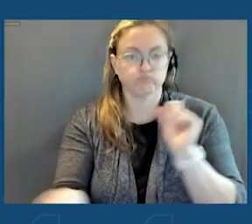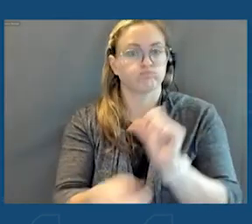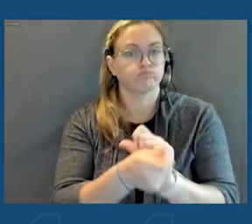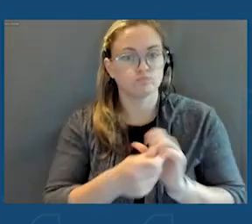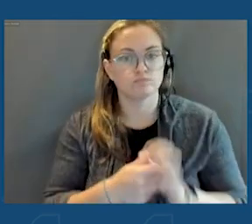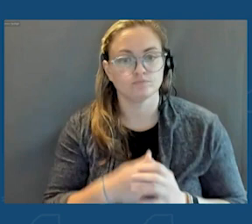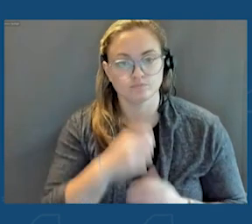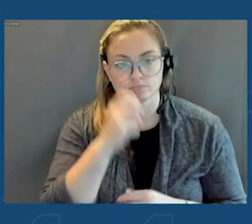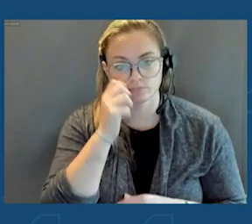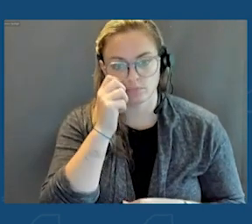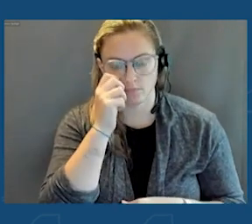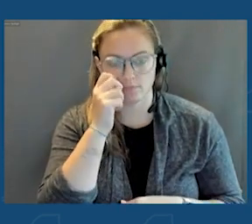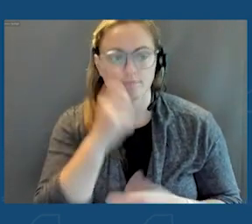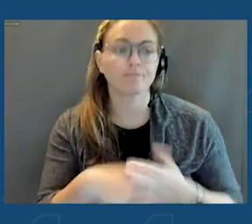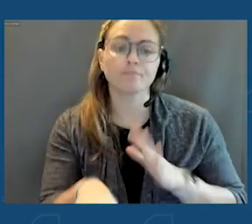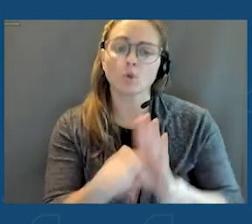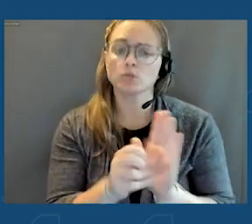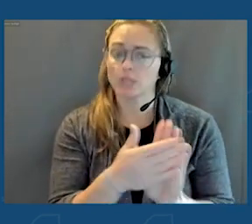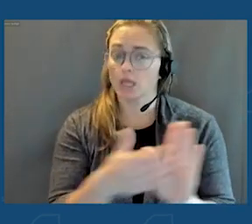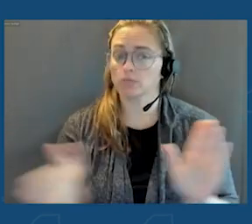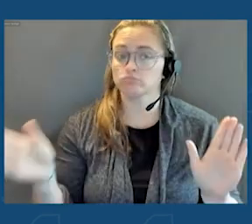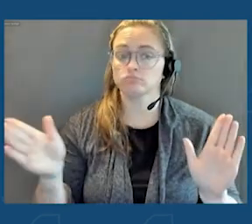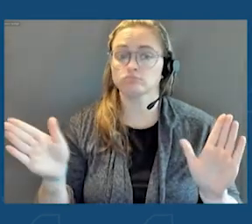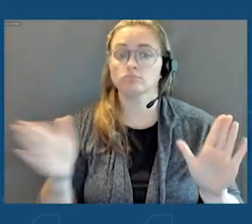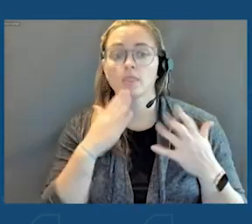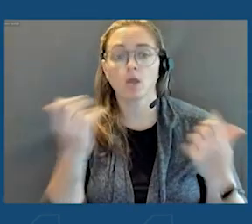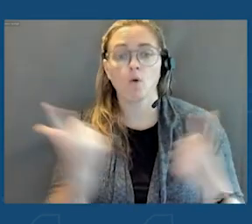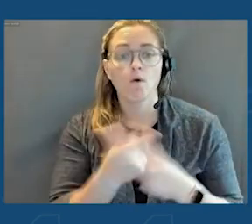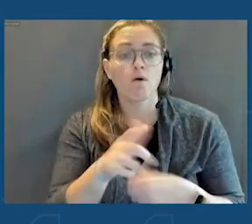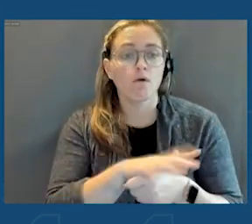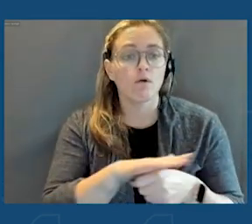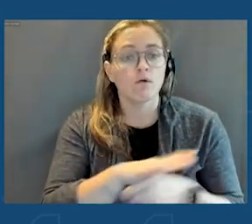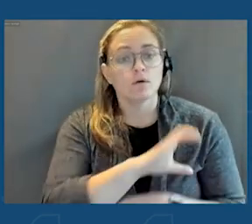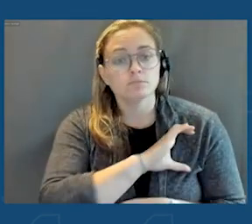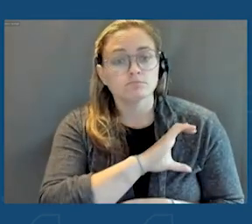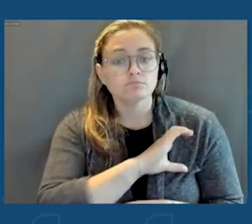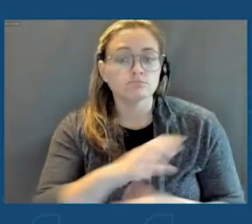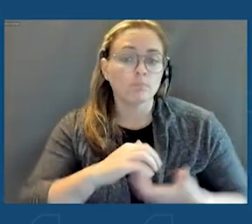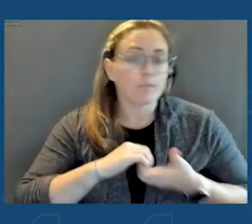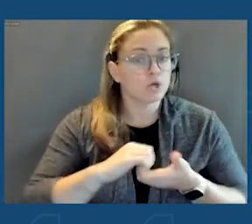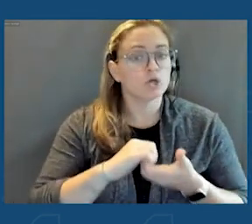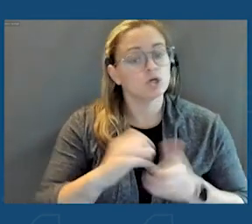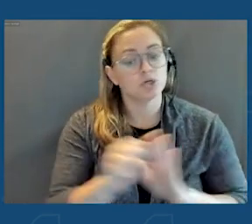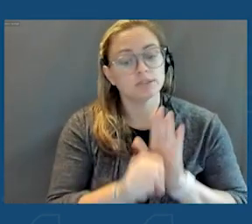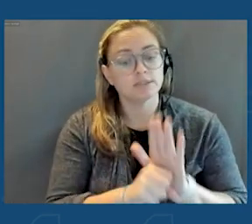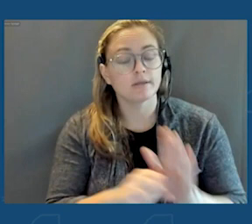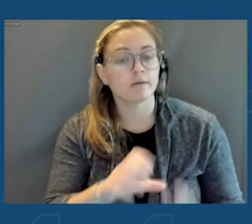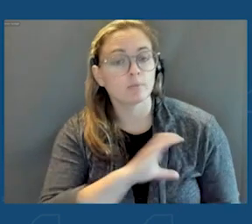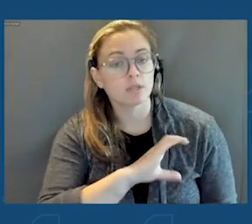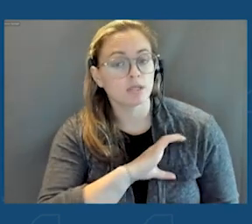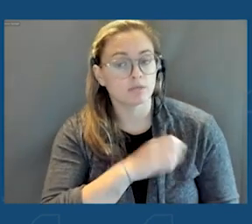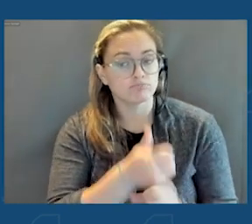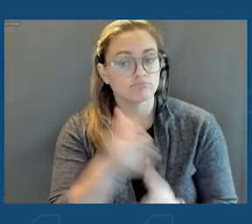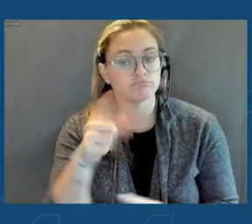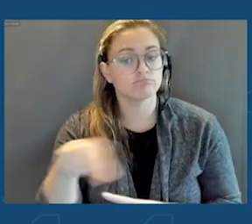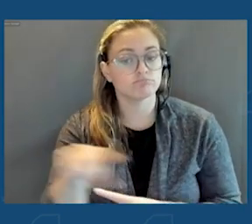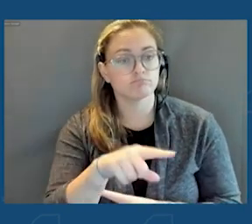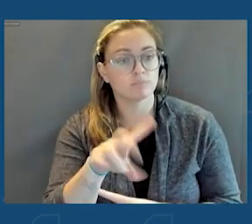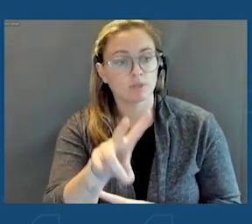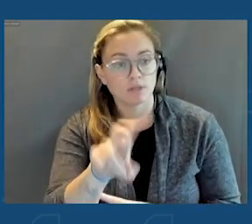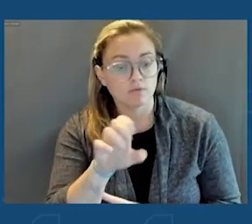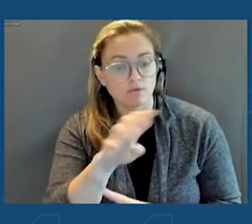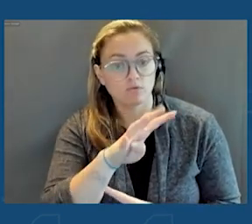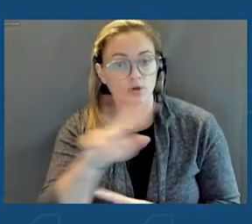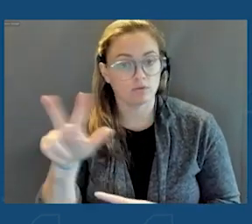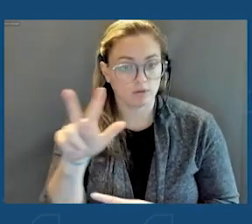of those, these are statewide, and I thank all of our local law enforcement partners. State police themselves did